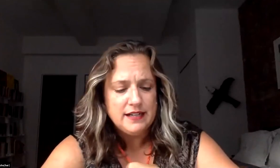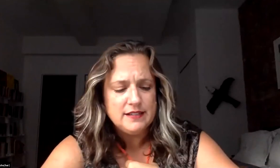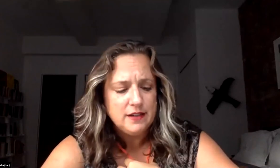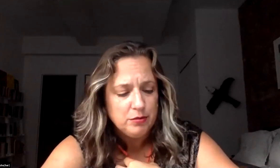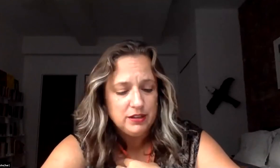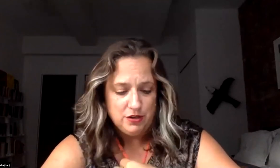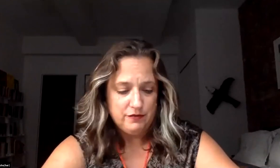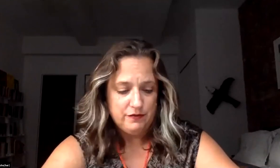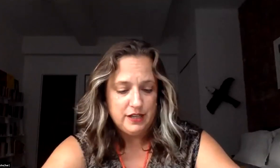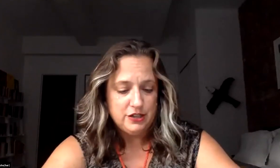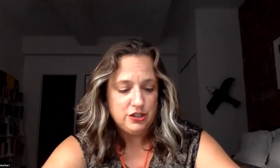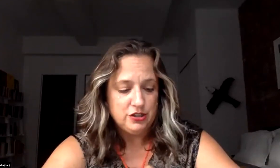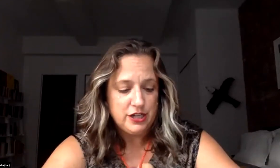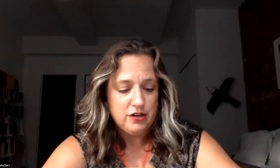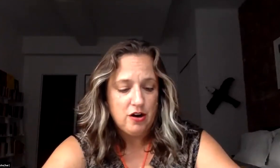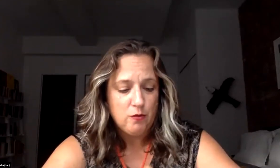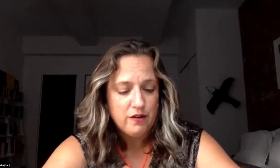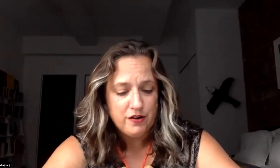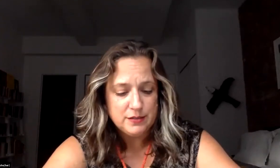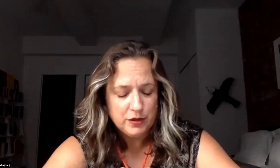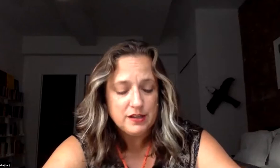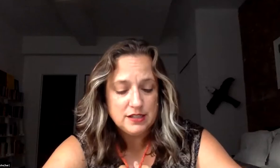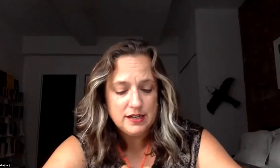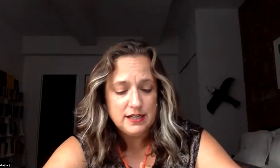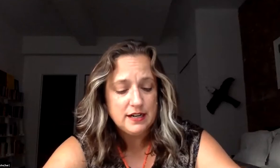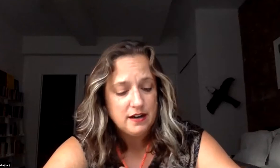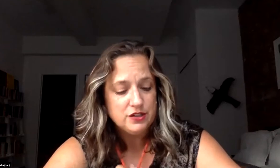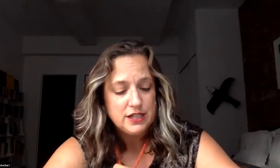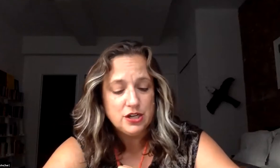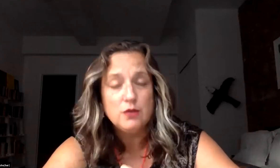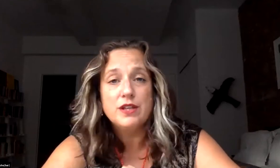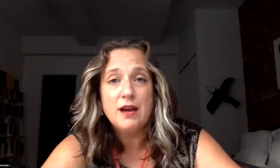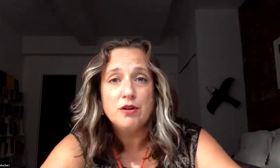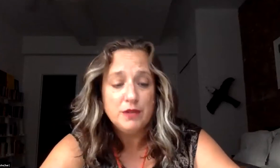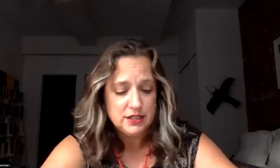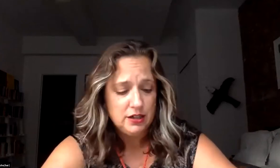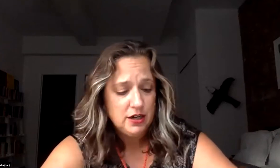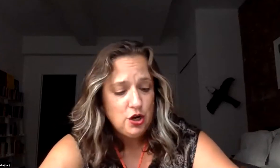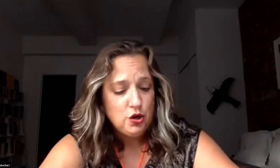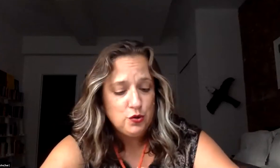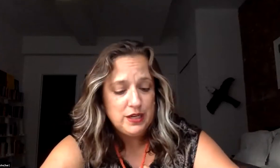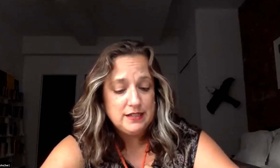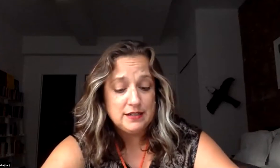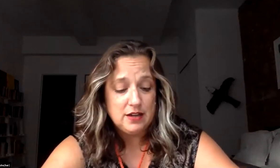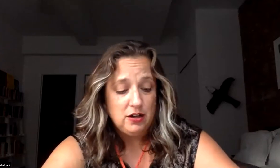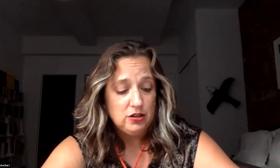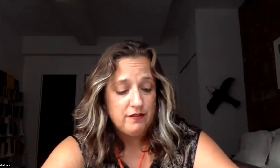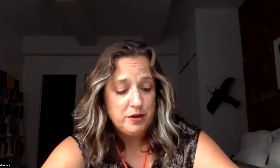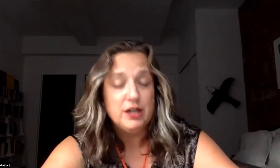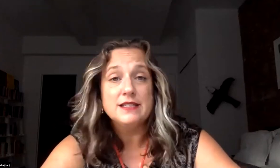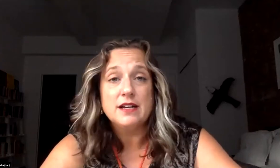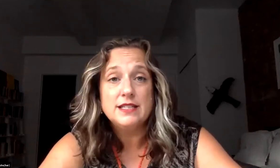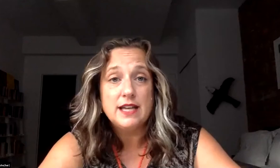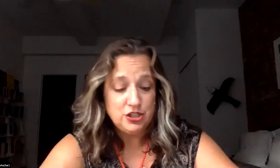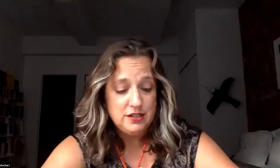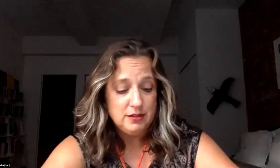And it's doubly wonderful that she'll share our work with us tonight in a conversation with Amber Musser, who is a scholar of